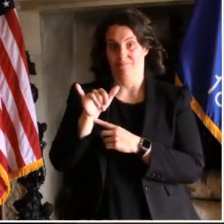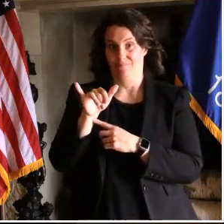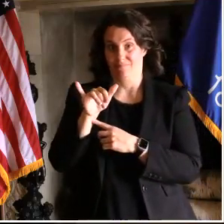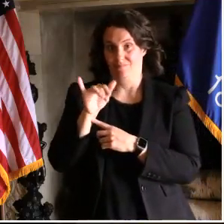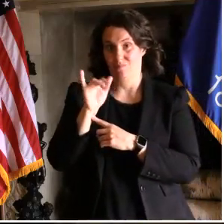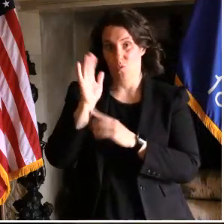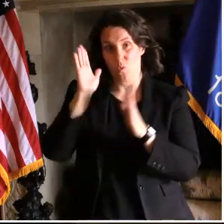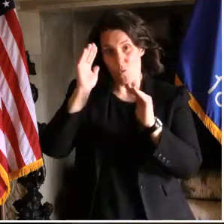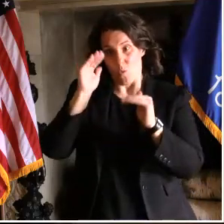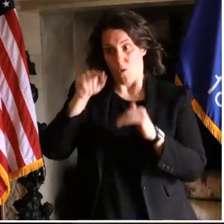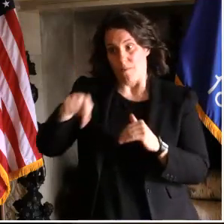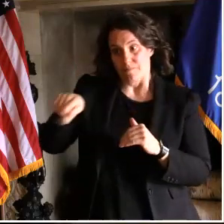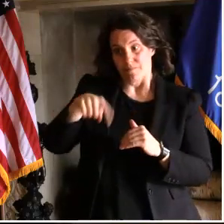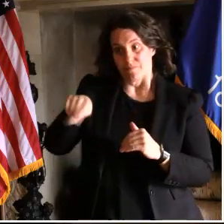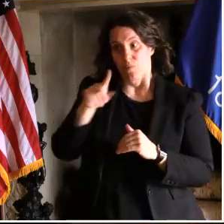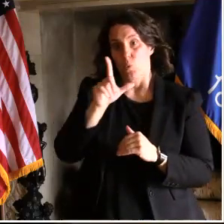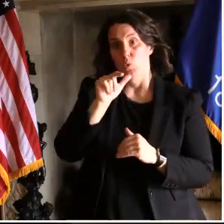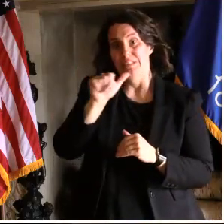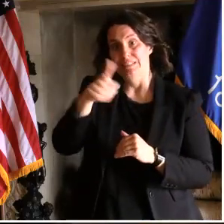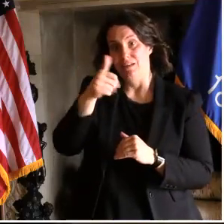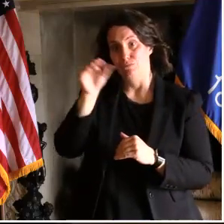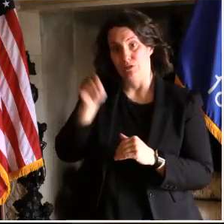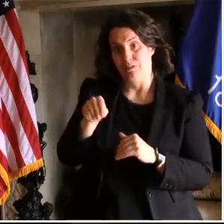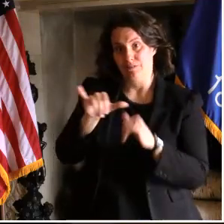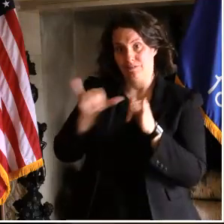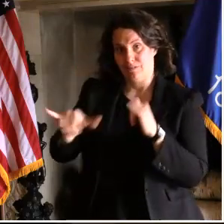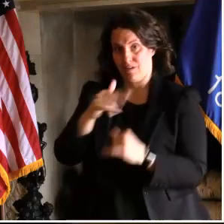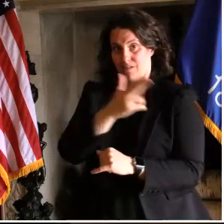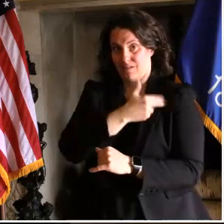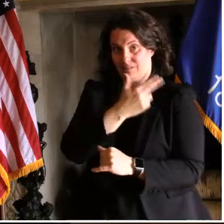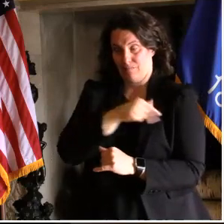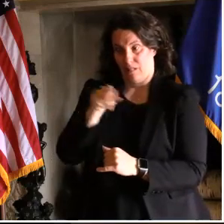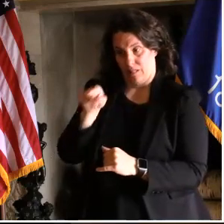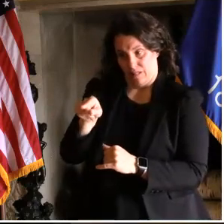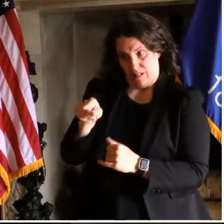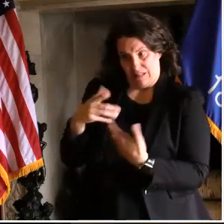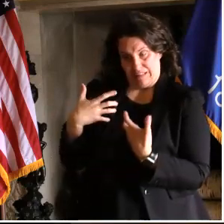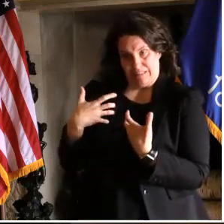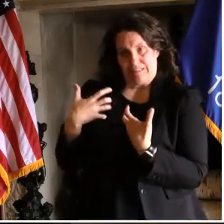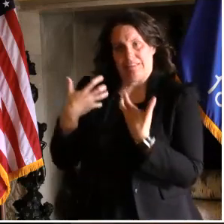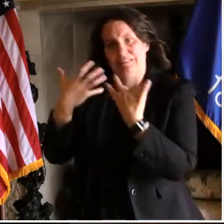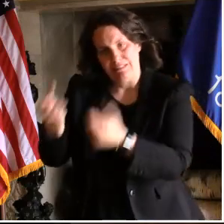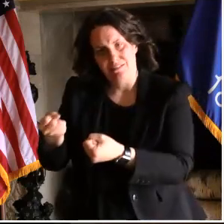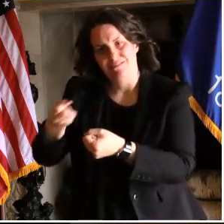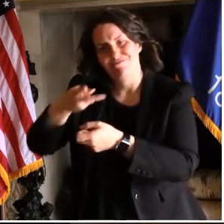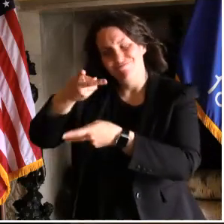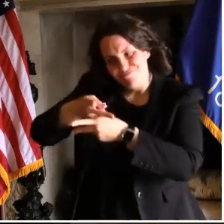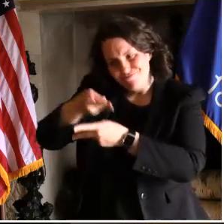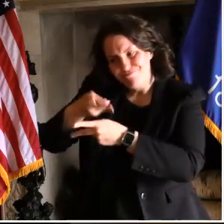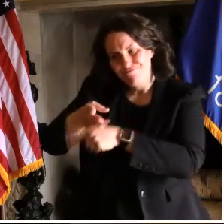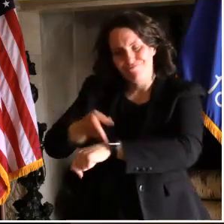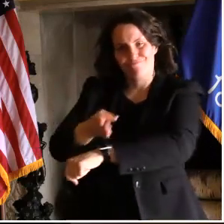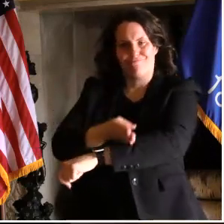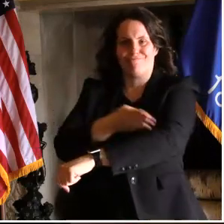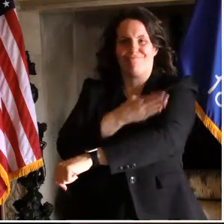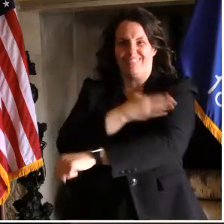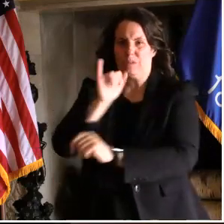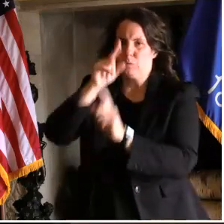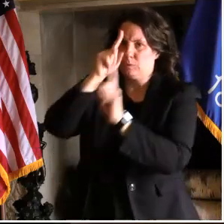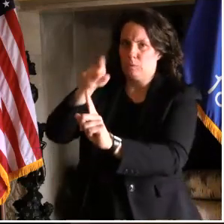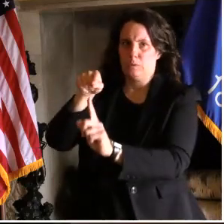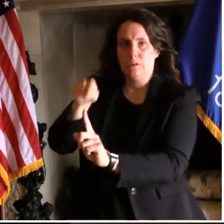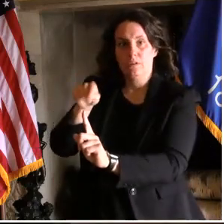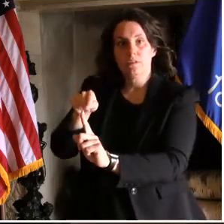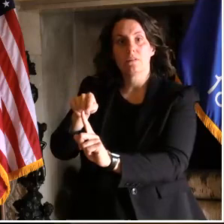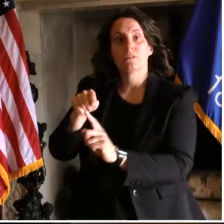to require hospitalization have what we need in the state of Wisconsin means that we need to reduce the number of